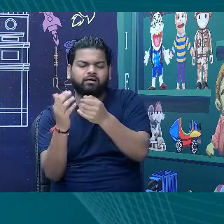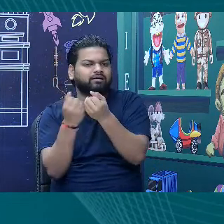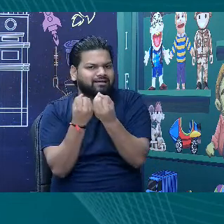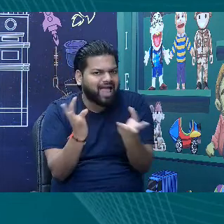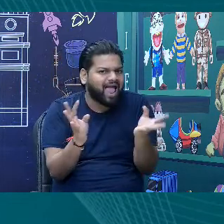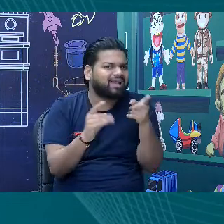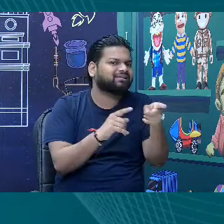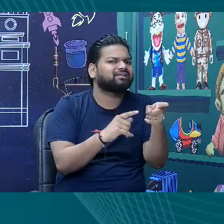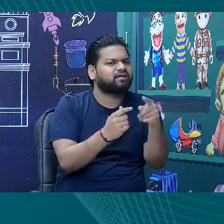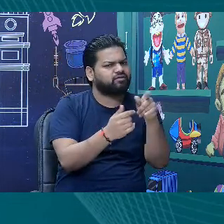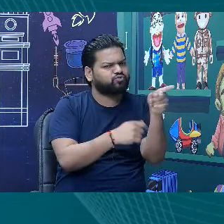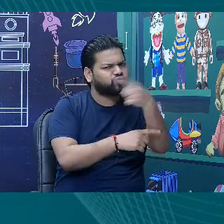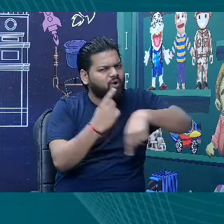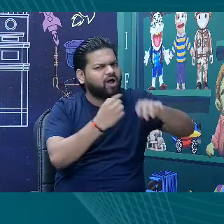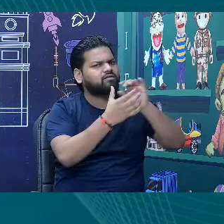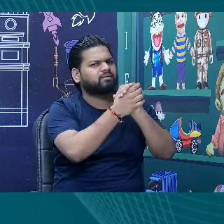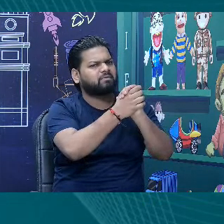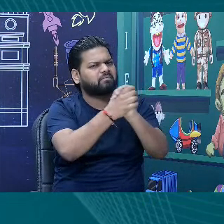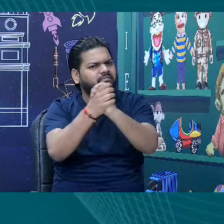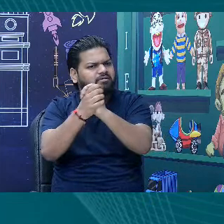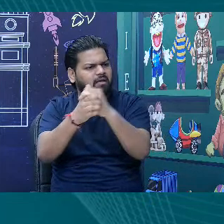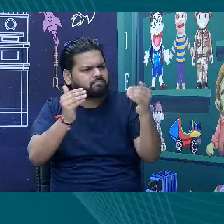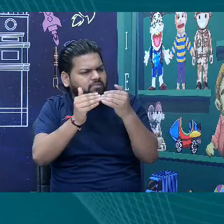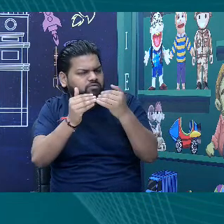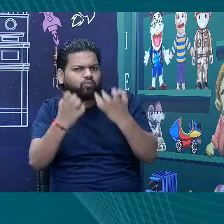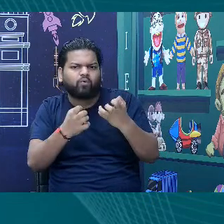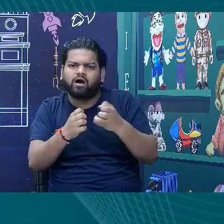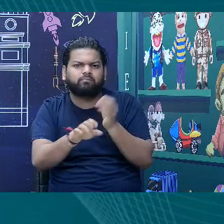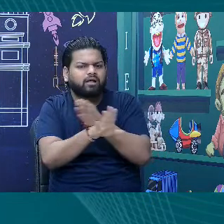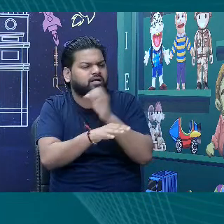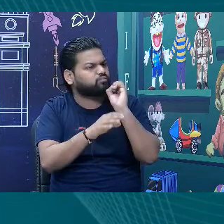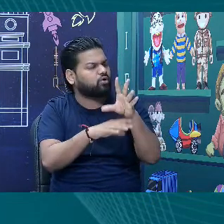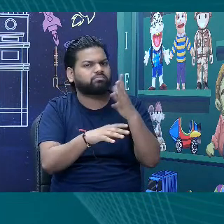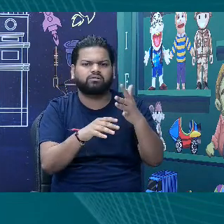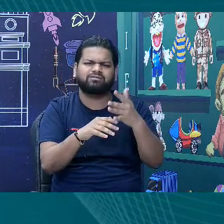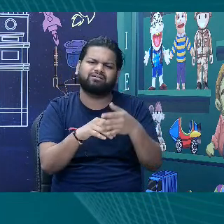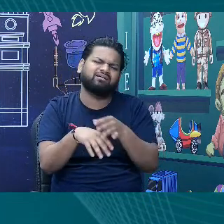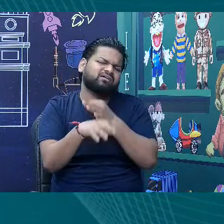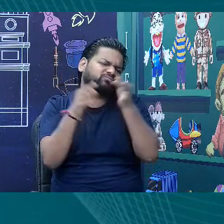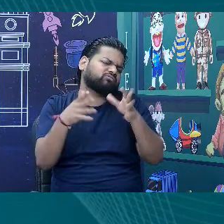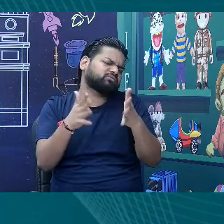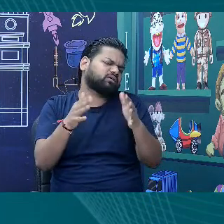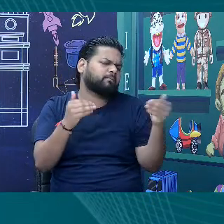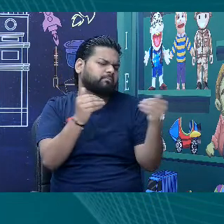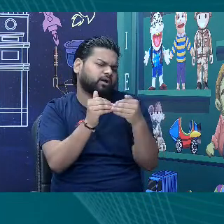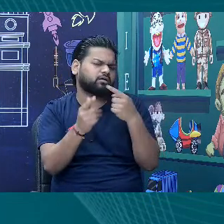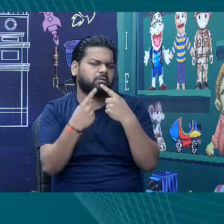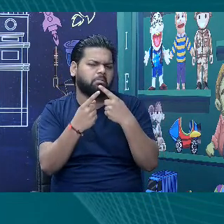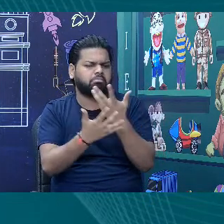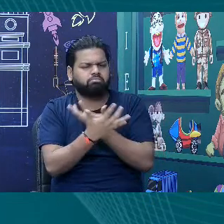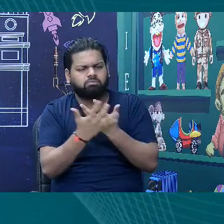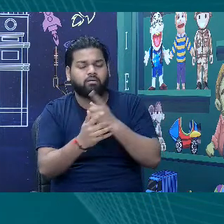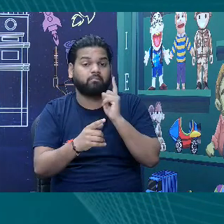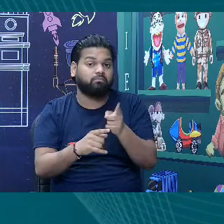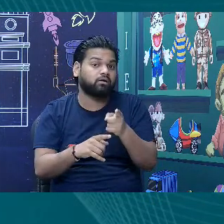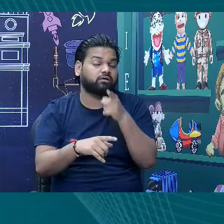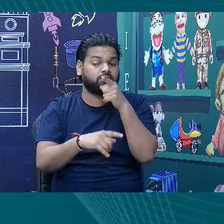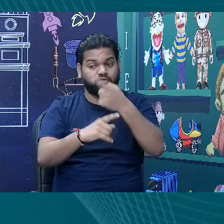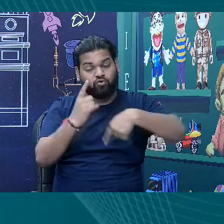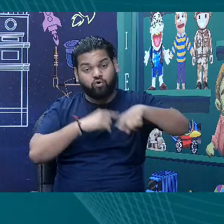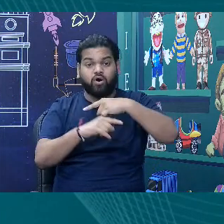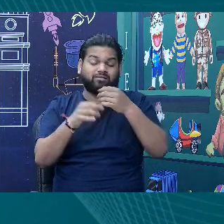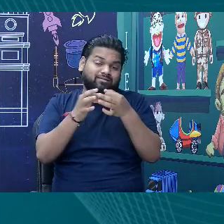a formal visit, we have to take an appointment, which means they tell us what time we can appear and for how long. Right. But